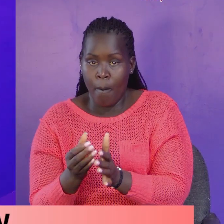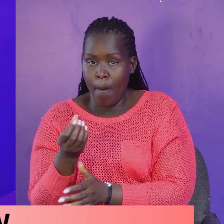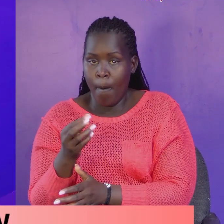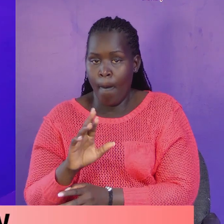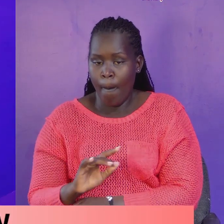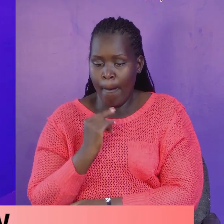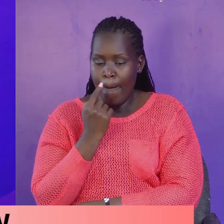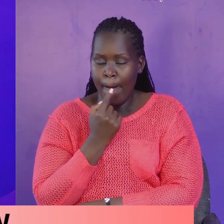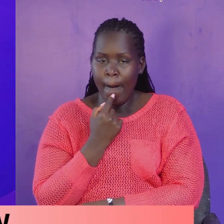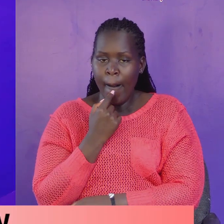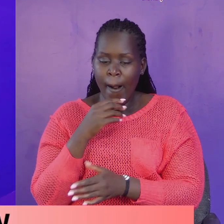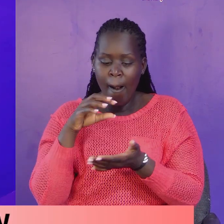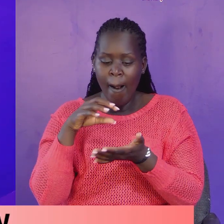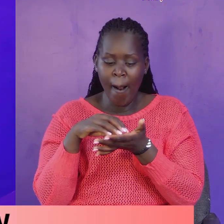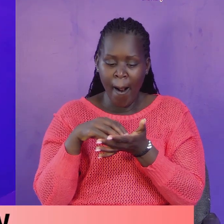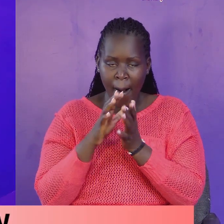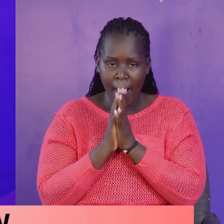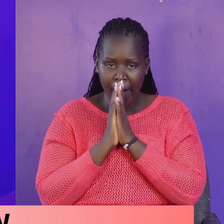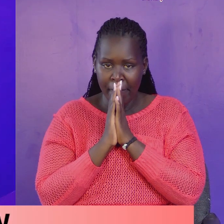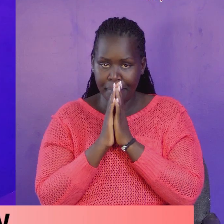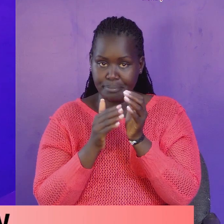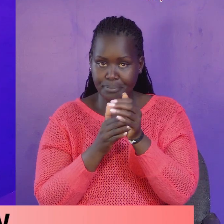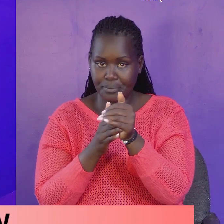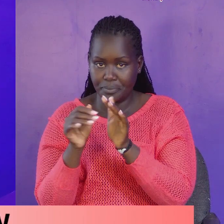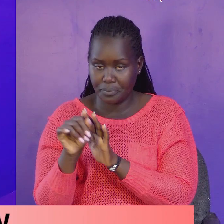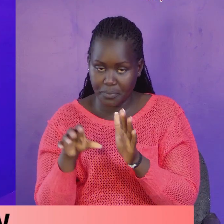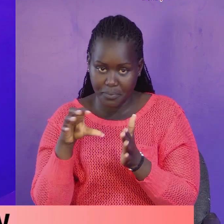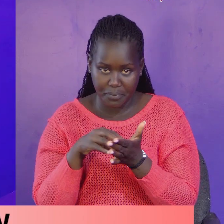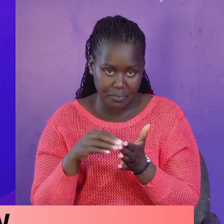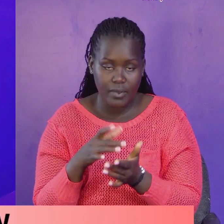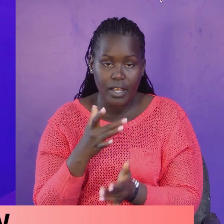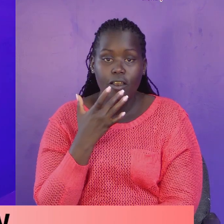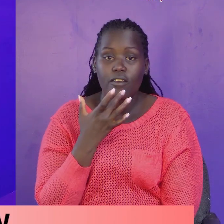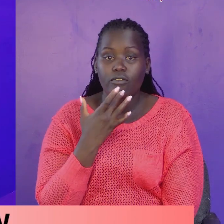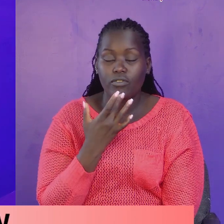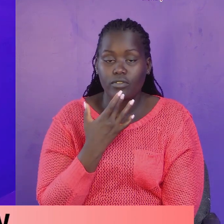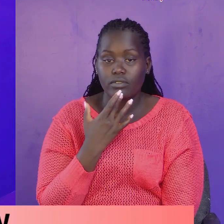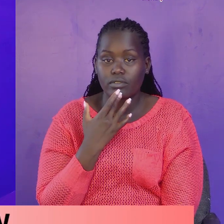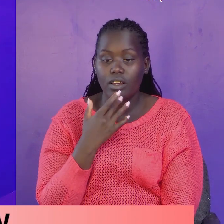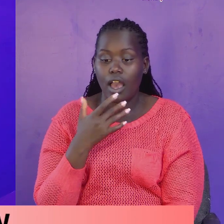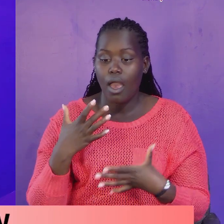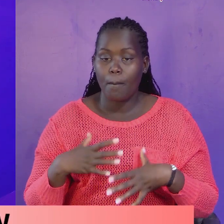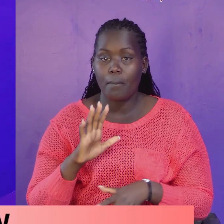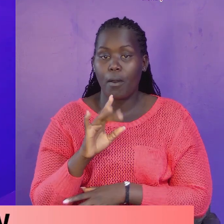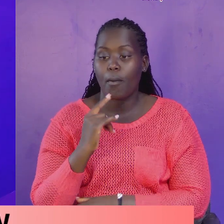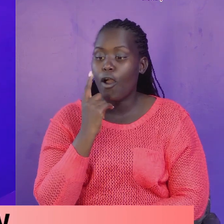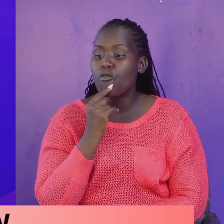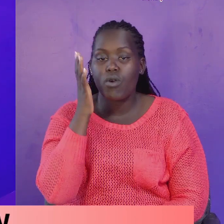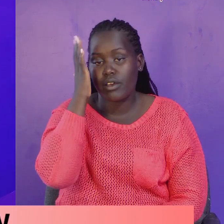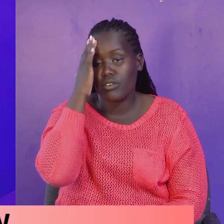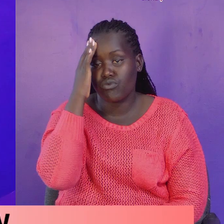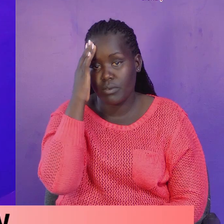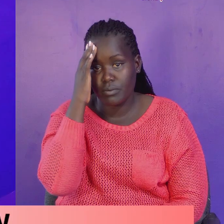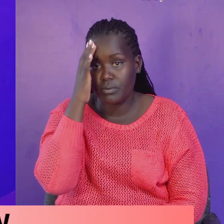in position, holding leadership position, they were favoring their people who they know. Yeah.